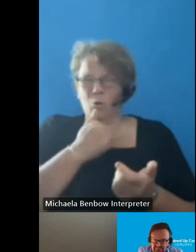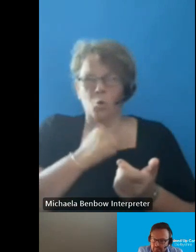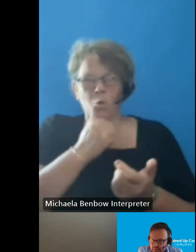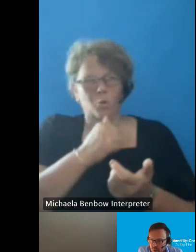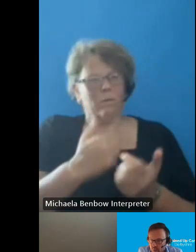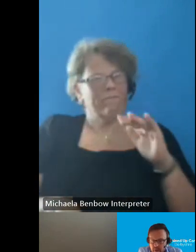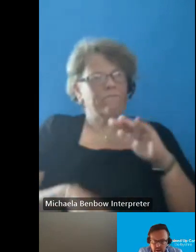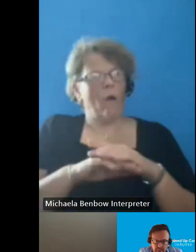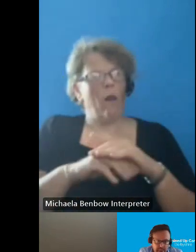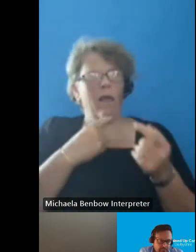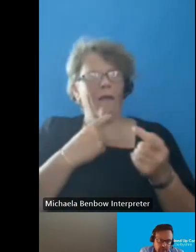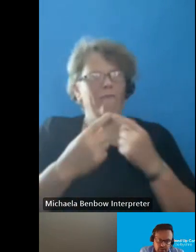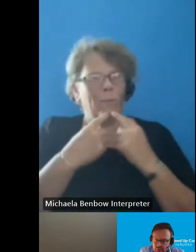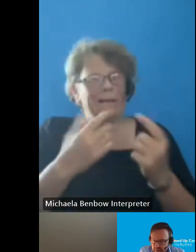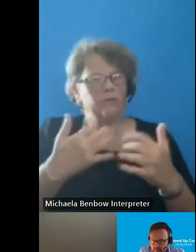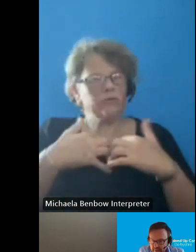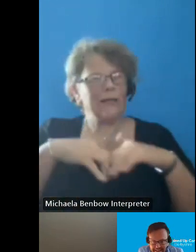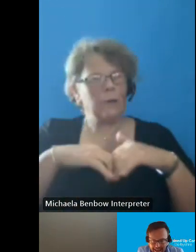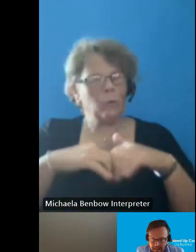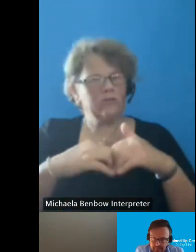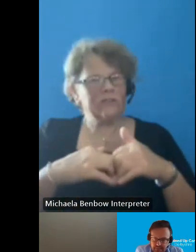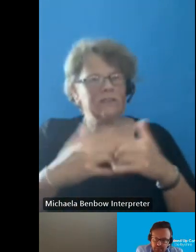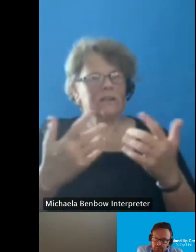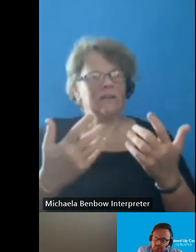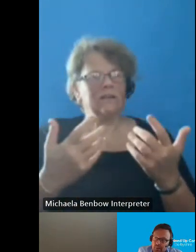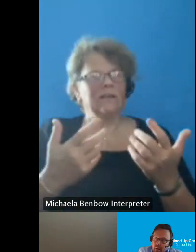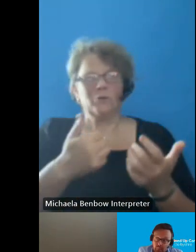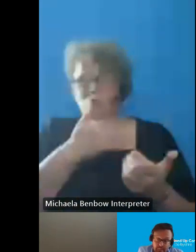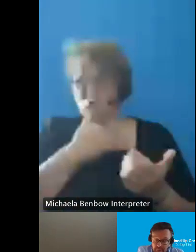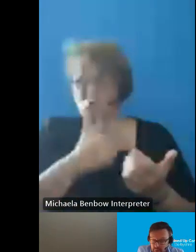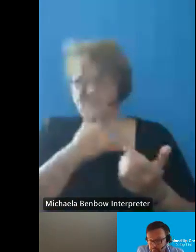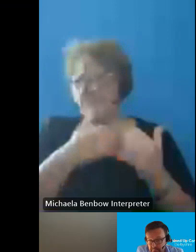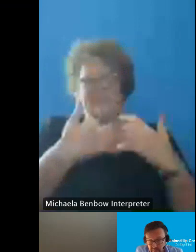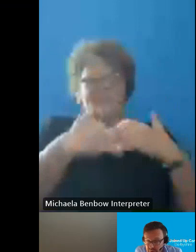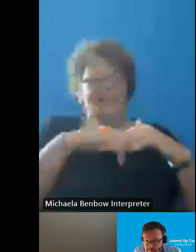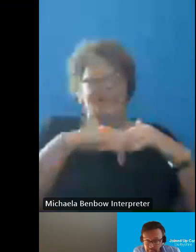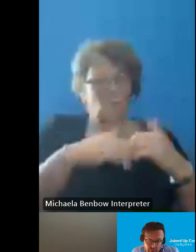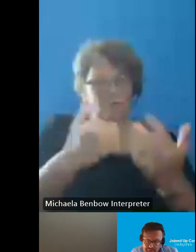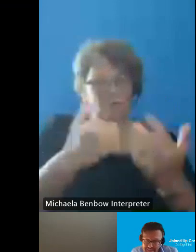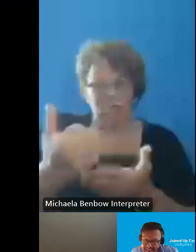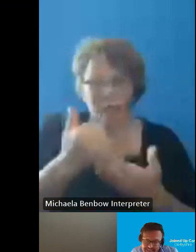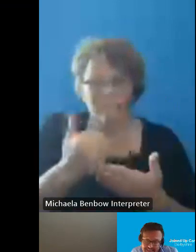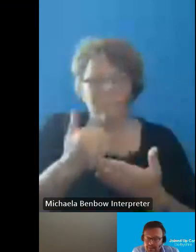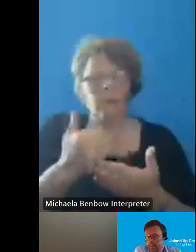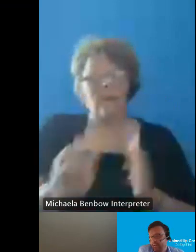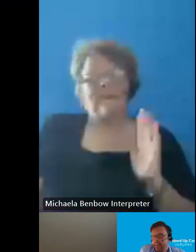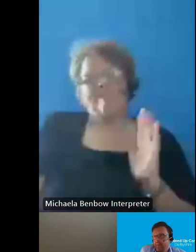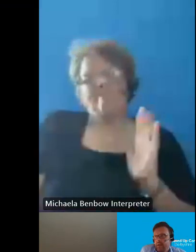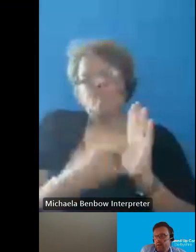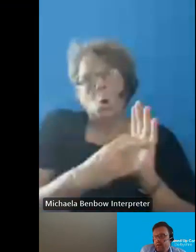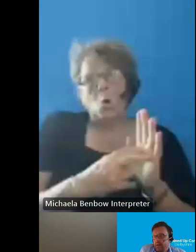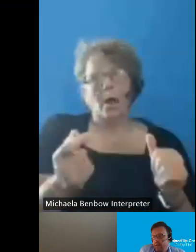people? So using tech to help people book appointments easier,